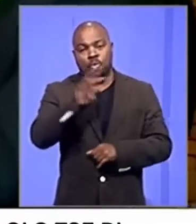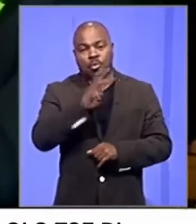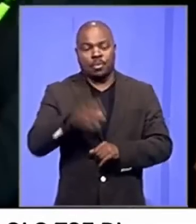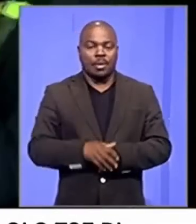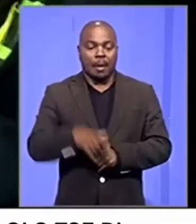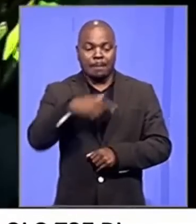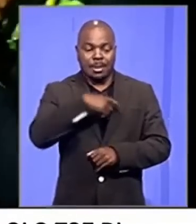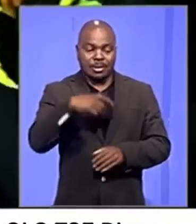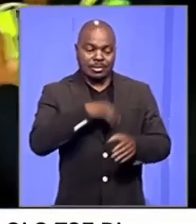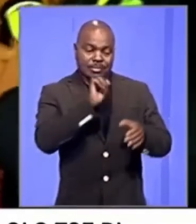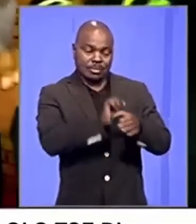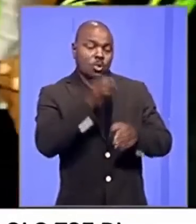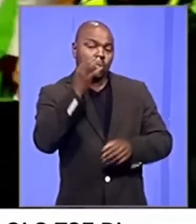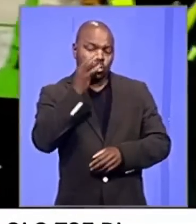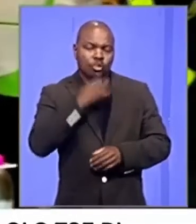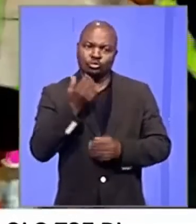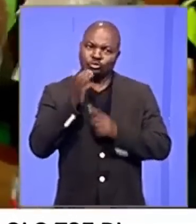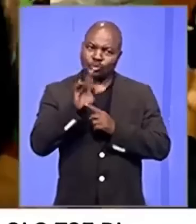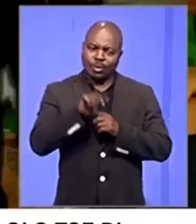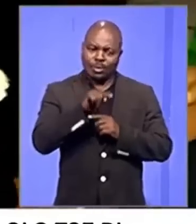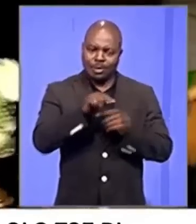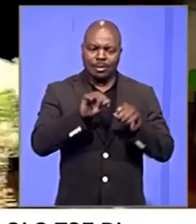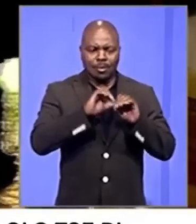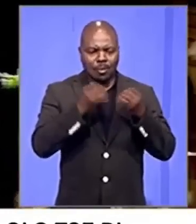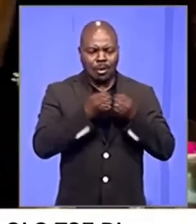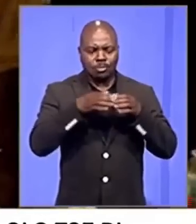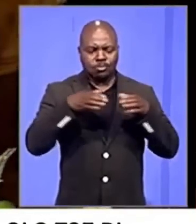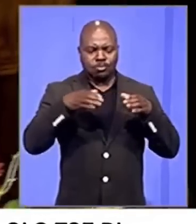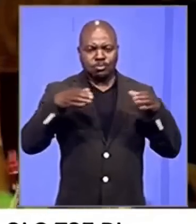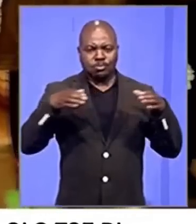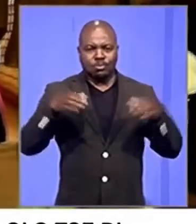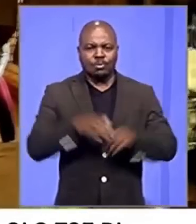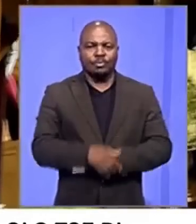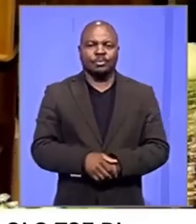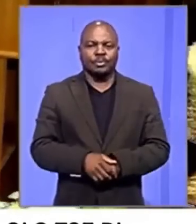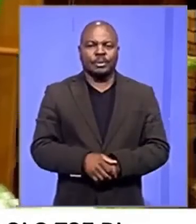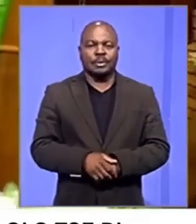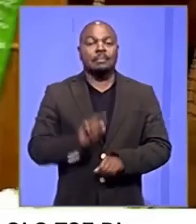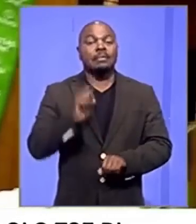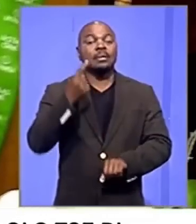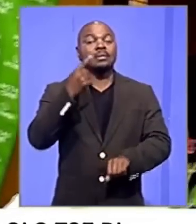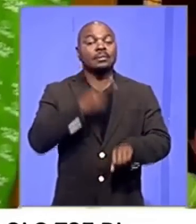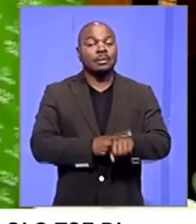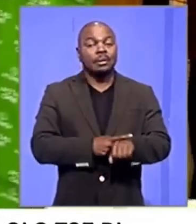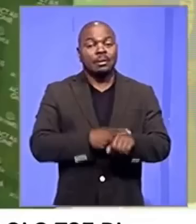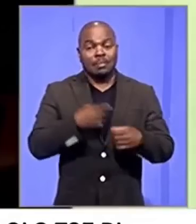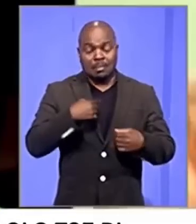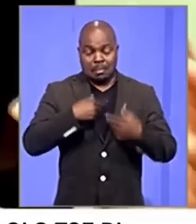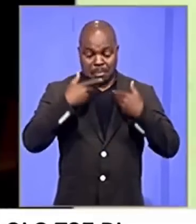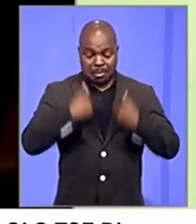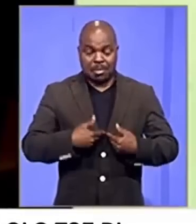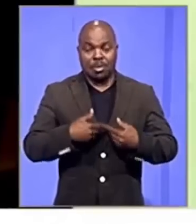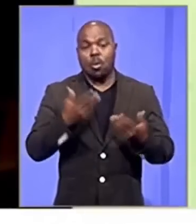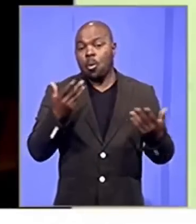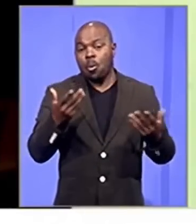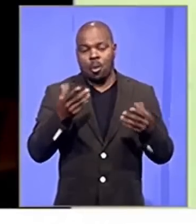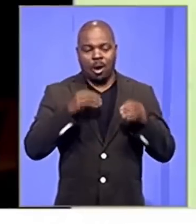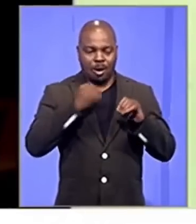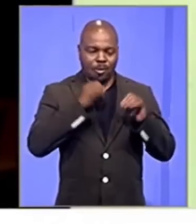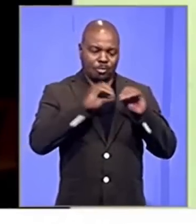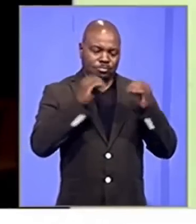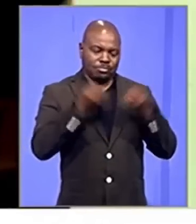lekoko a re seno se bontsha kgolo mo lekokong la gabo. This is the first time for me or for our